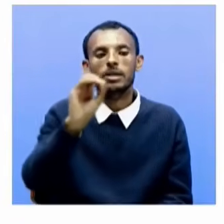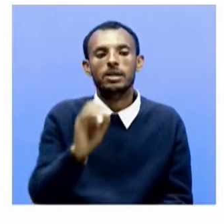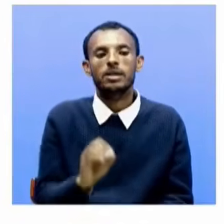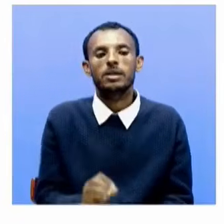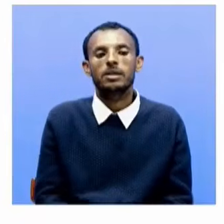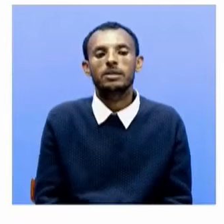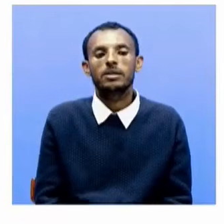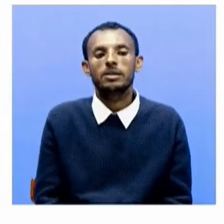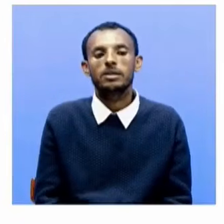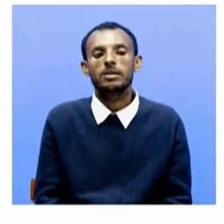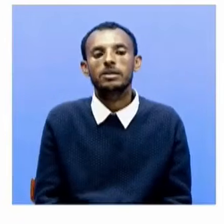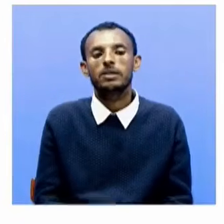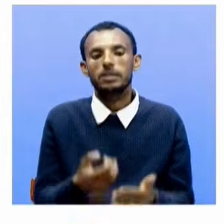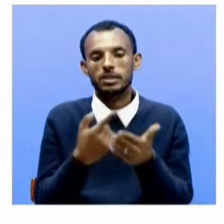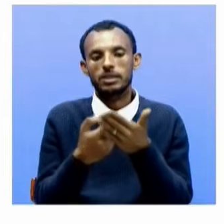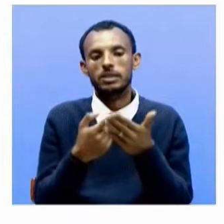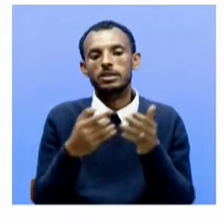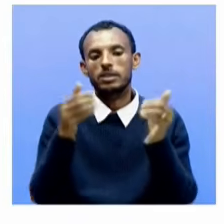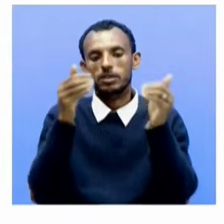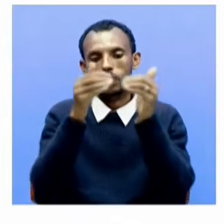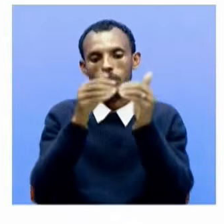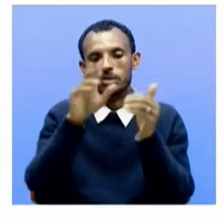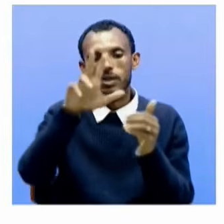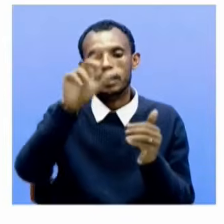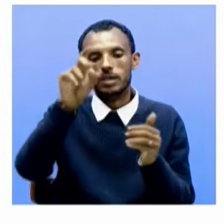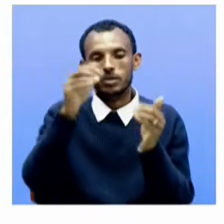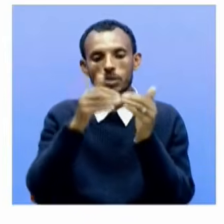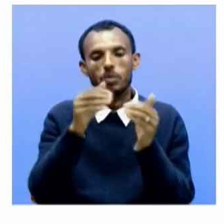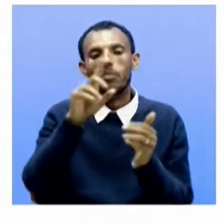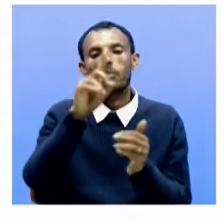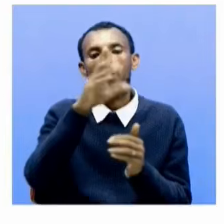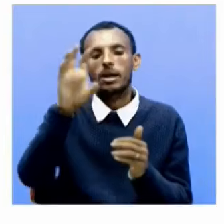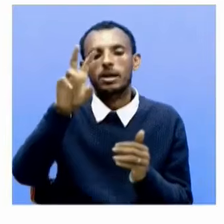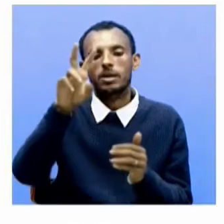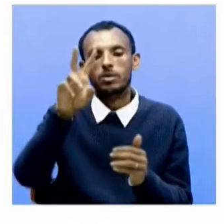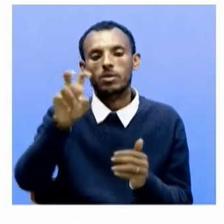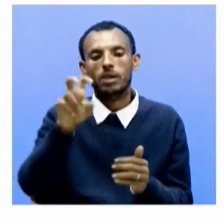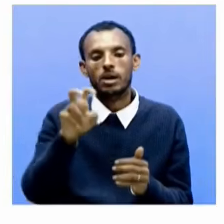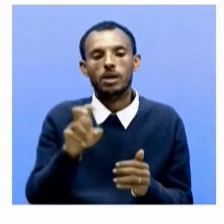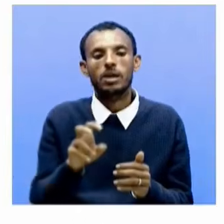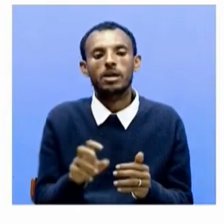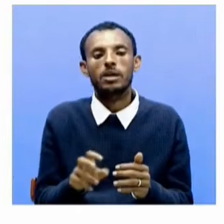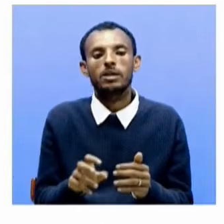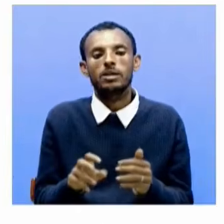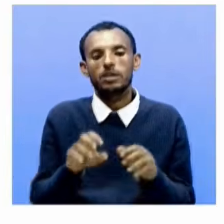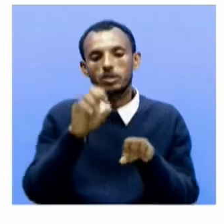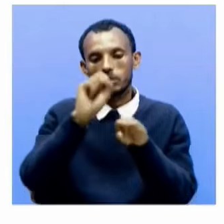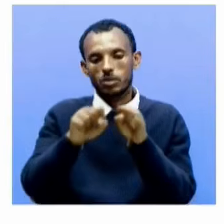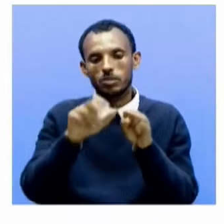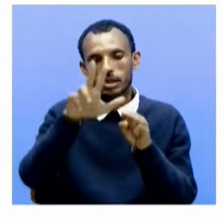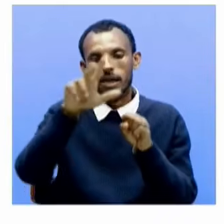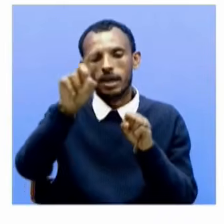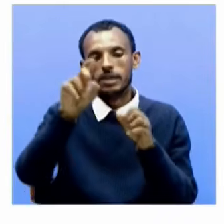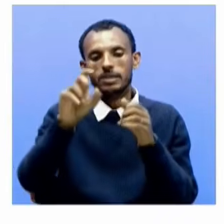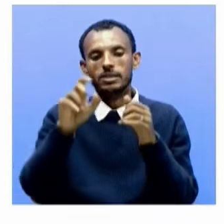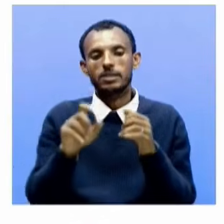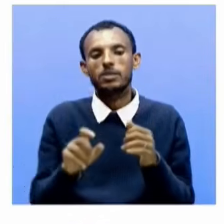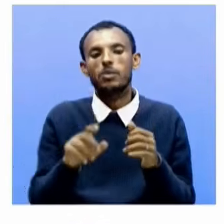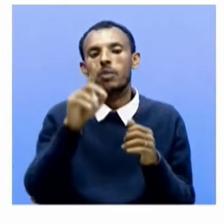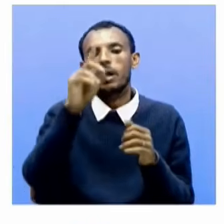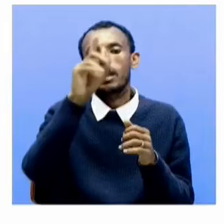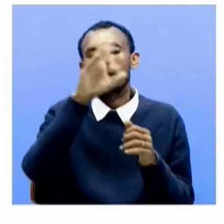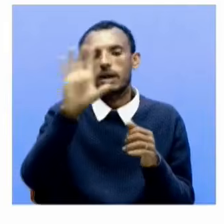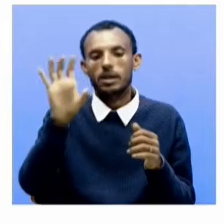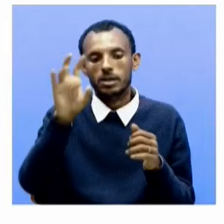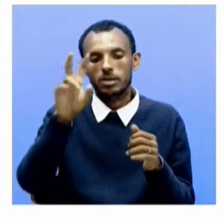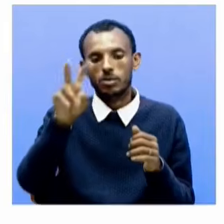degree. And this difference gives us 120 degree, right? So 3x is equal to